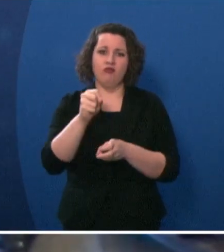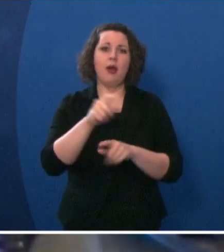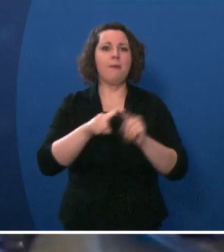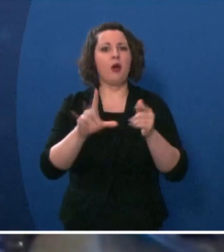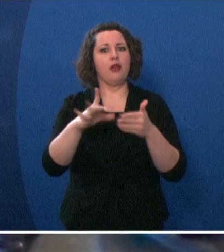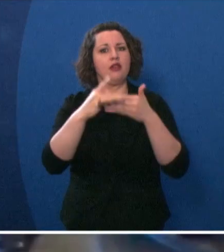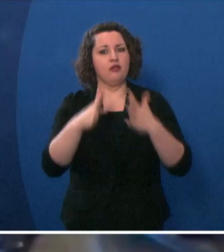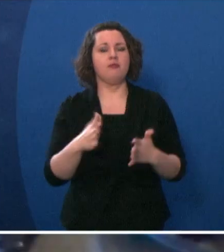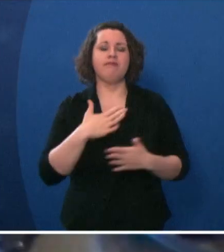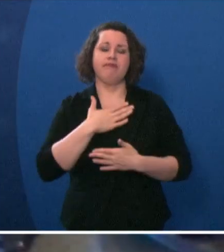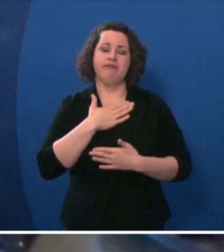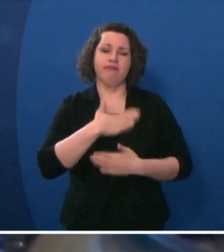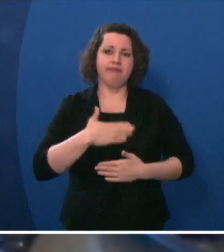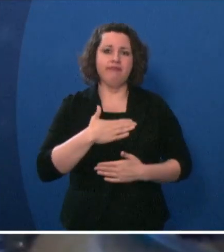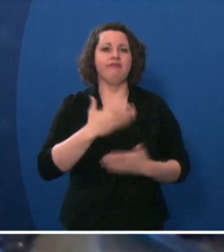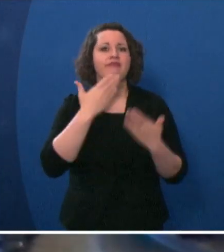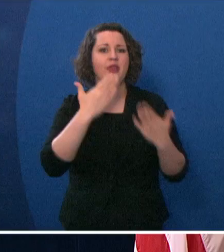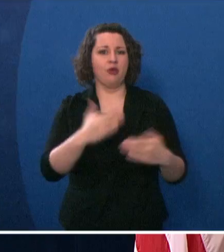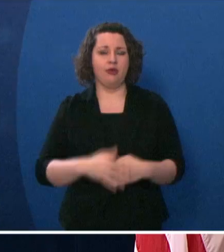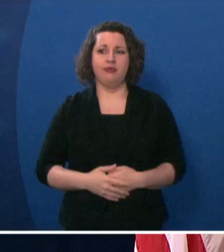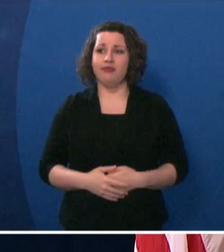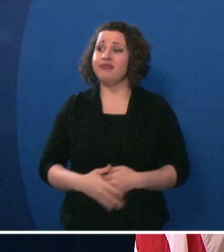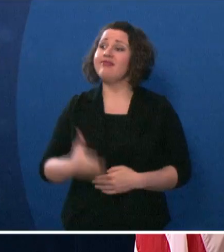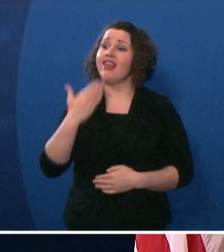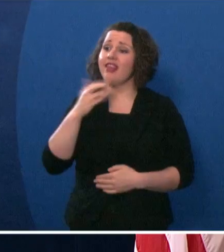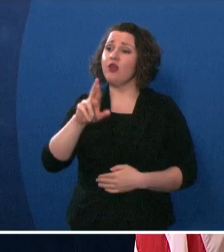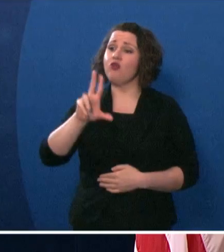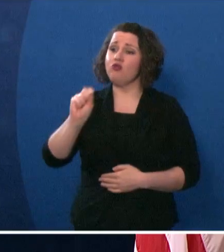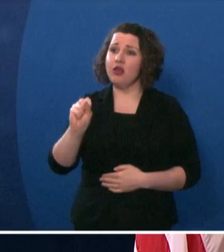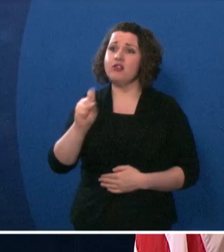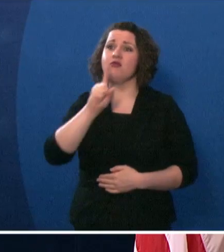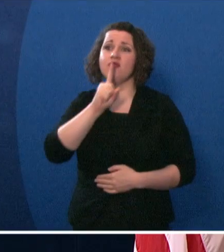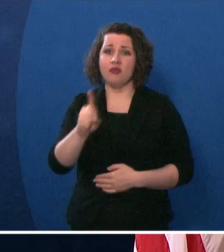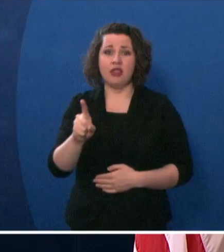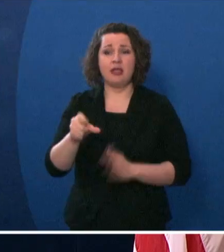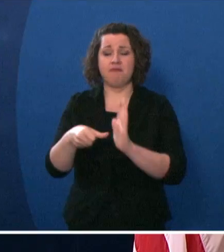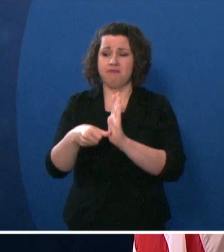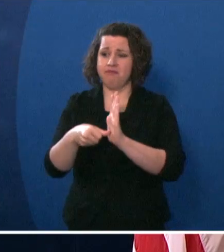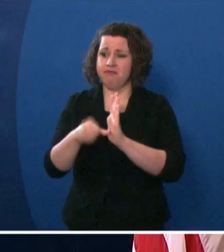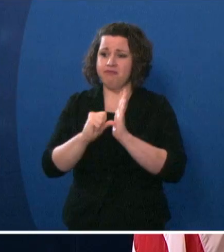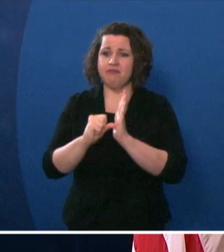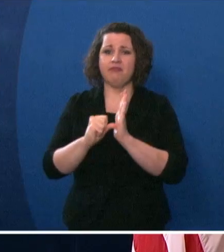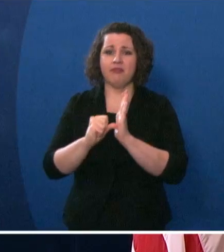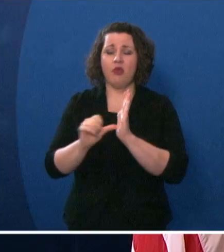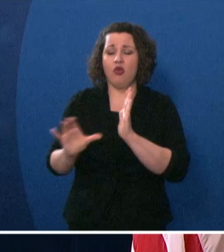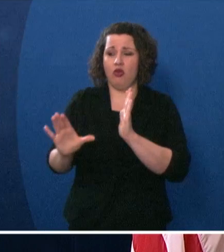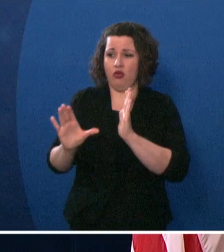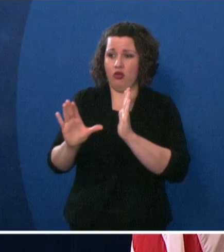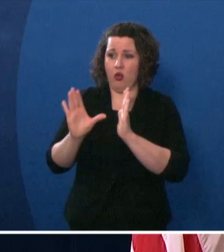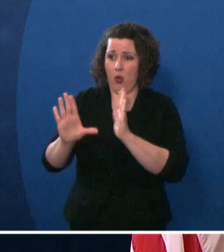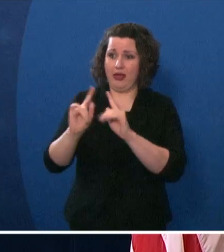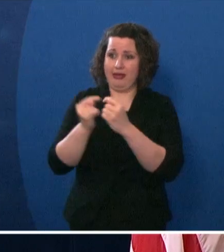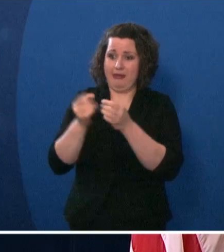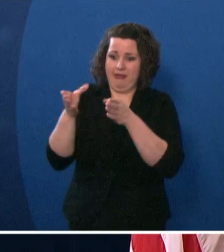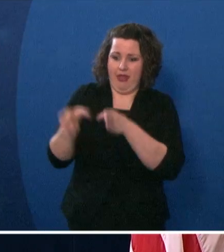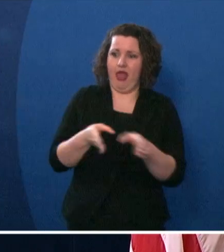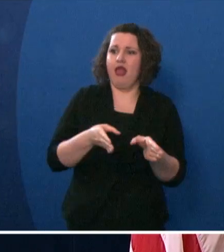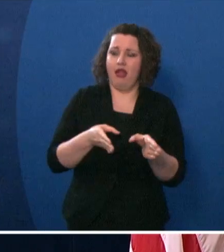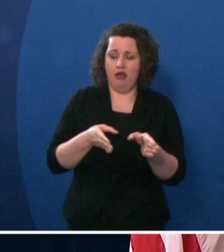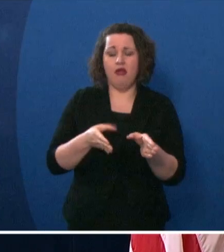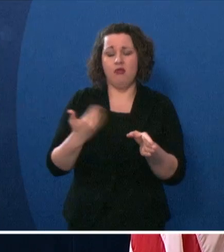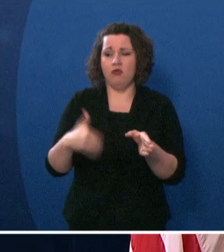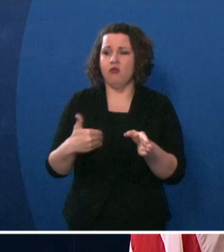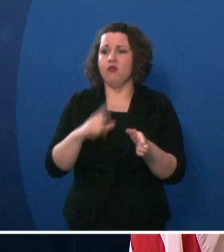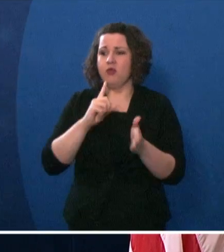leadership. Thank you. Oh, thanks, Russ. And I am so incredibly impressed with the plan that you and your team at Fridley Theaters